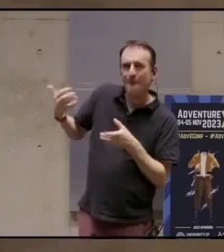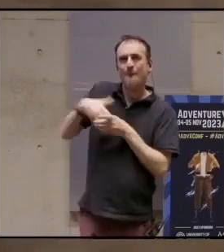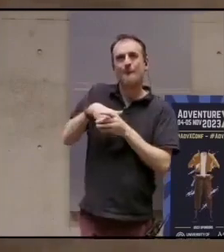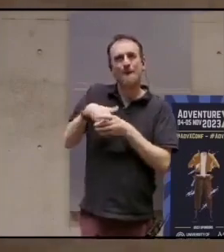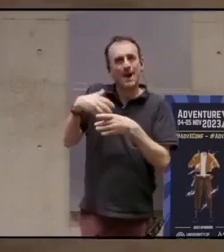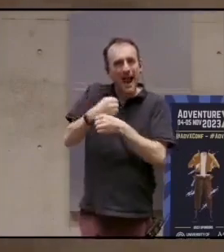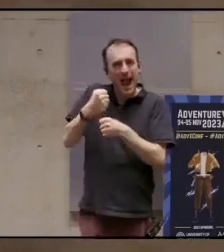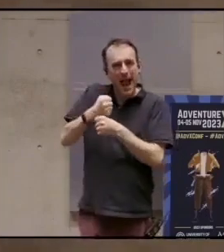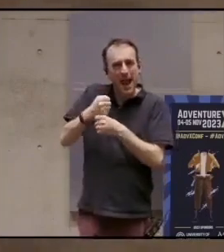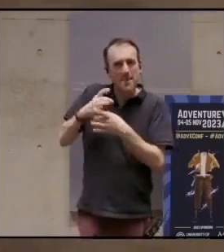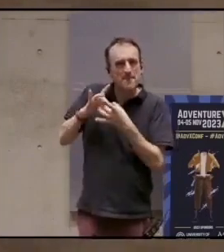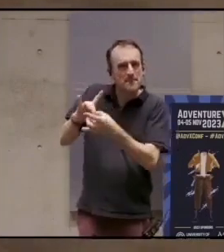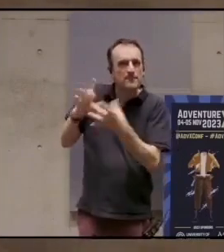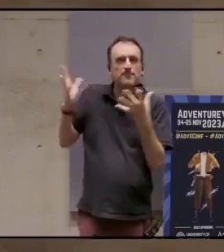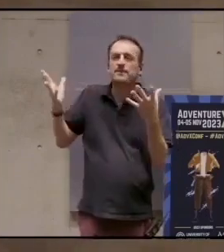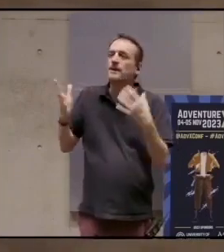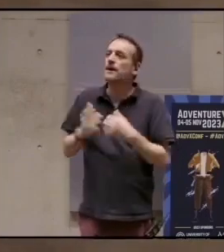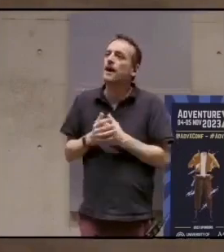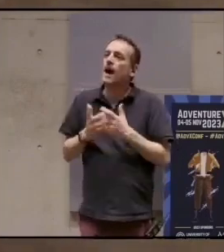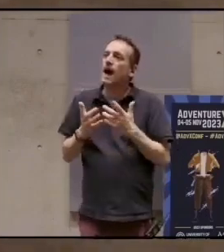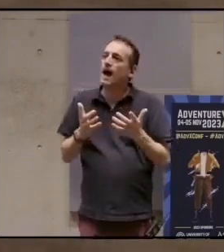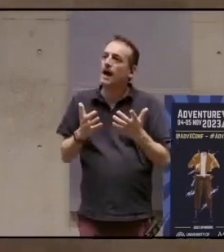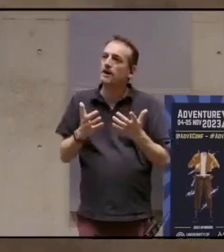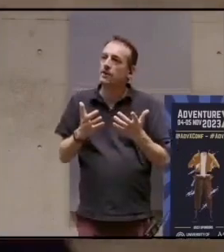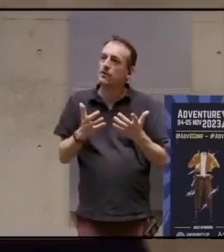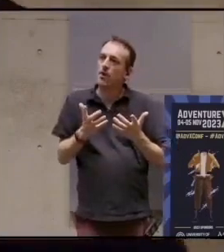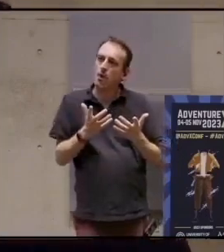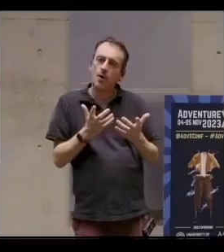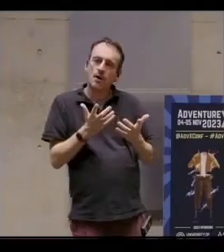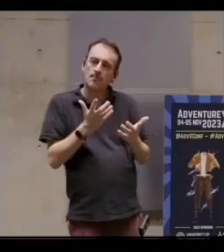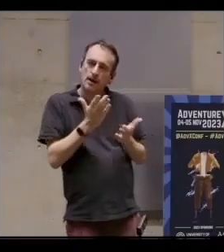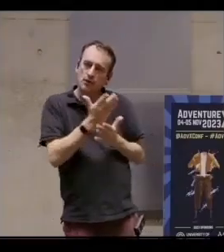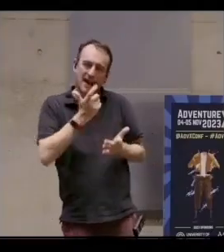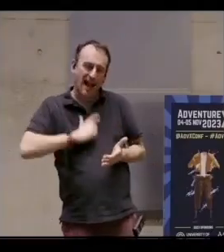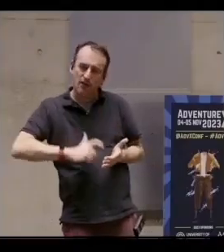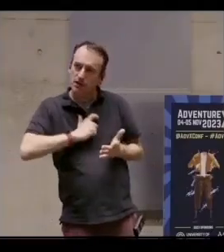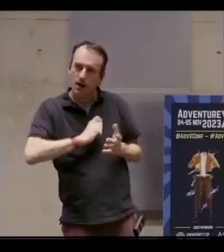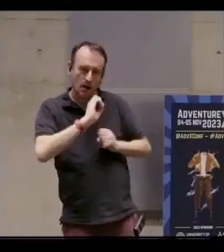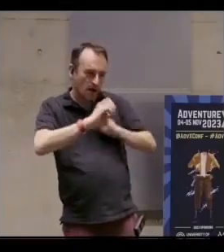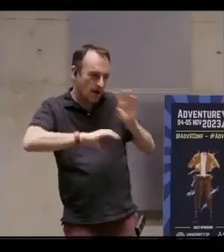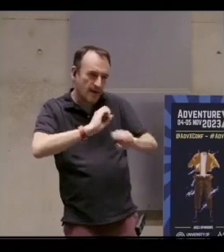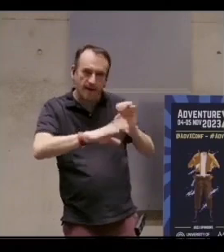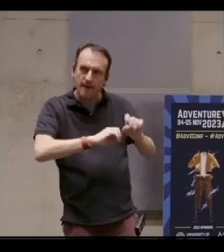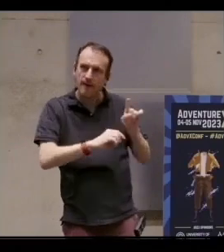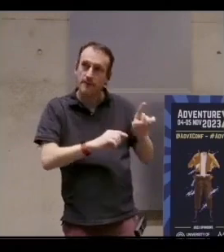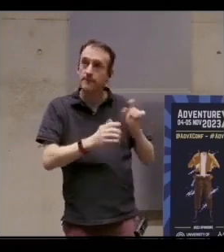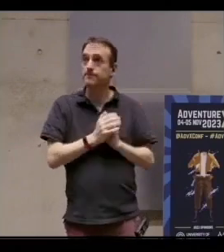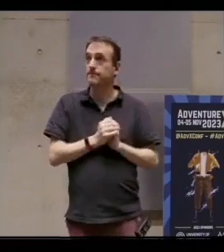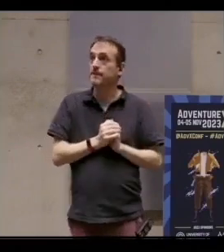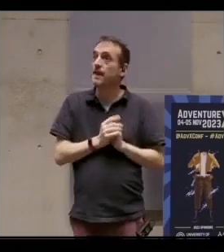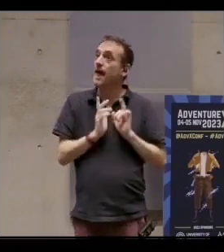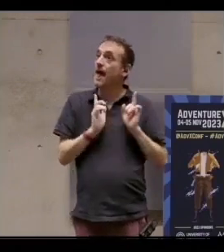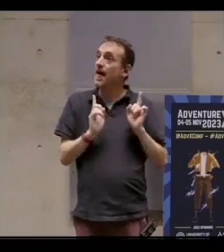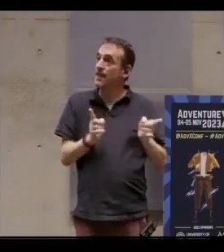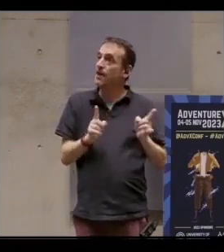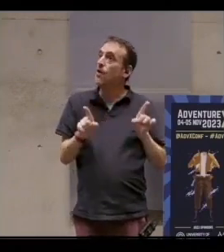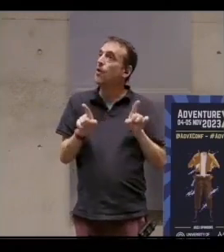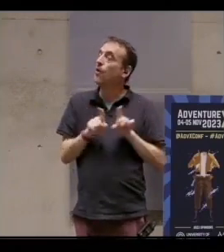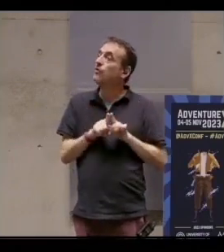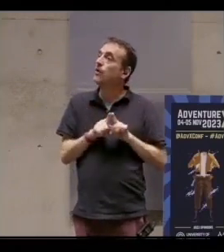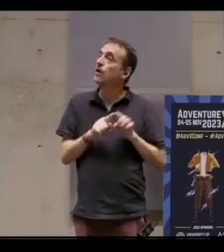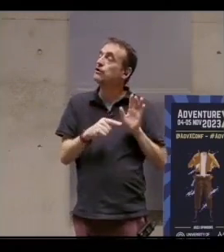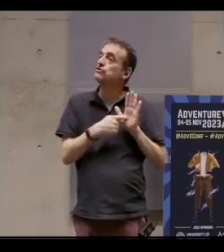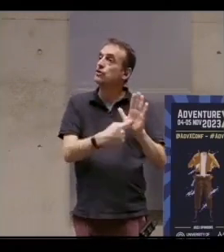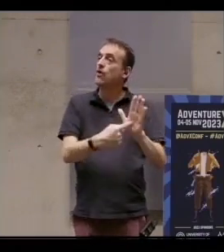you're trying to go, again, overall with their character. The most important bit now is showing them your references, which you will have